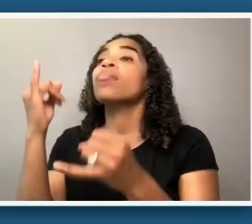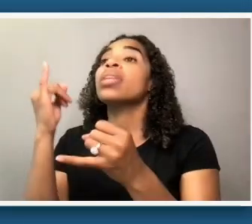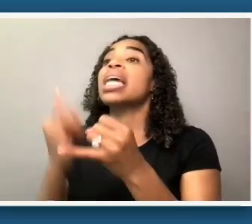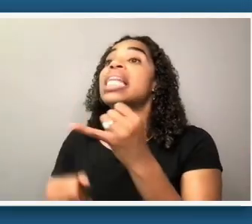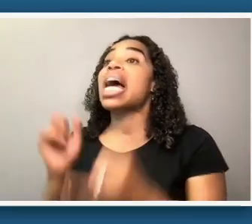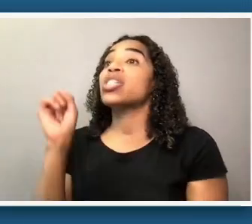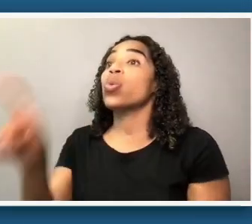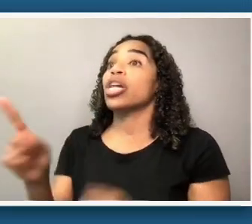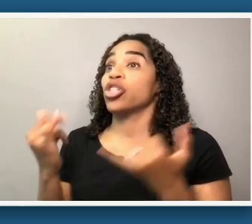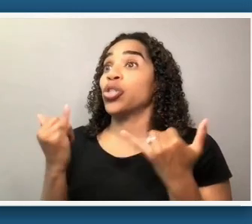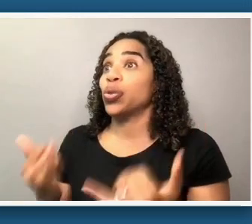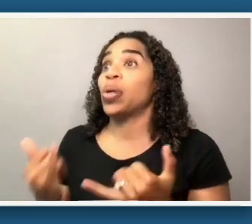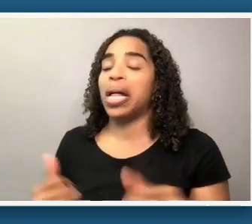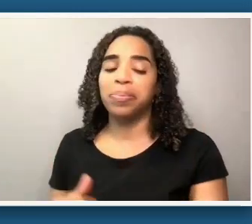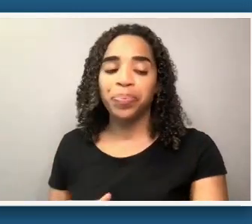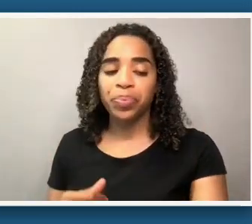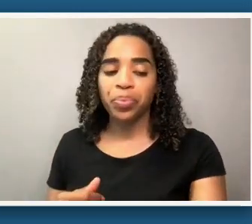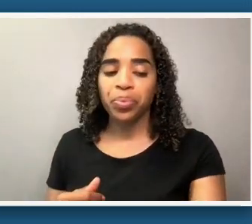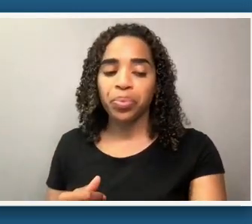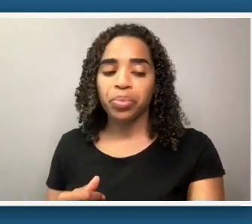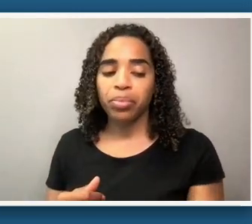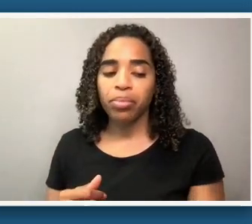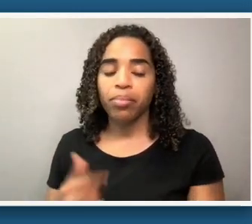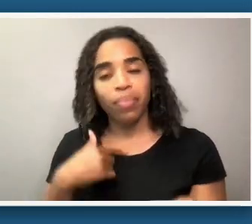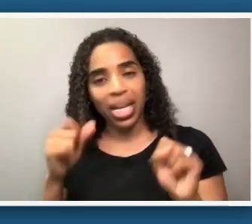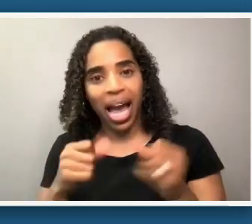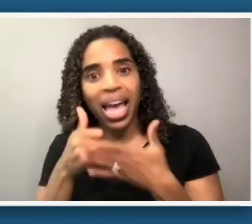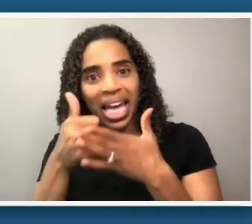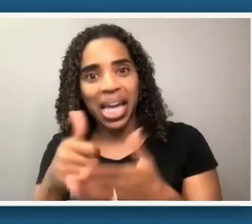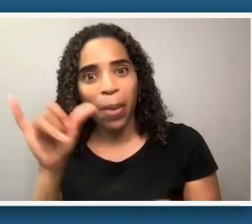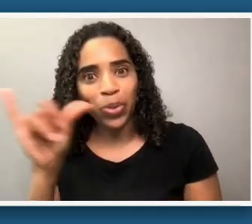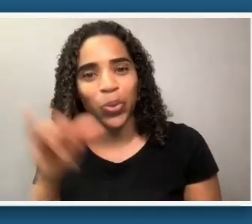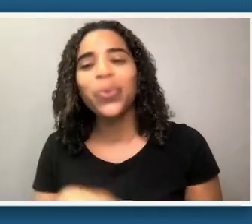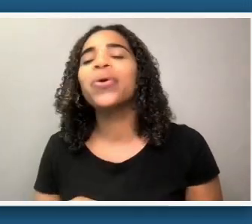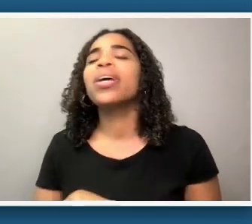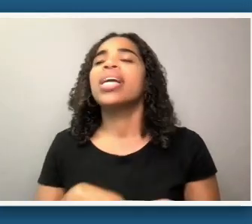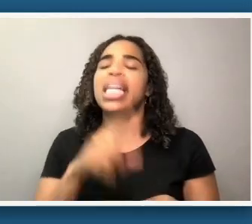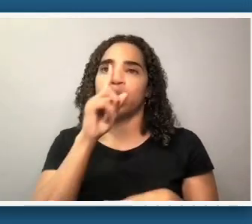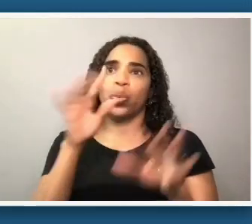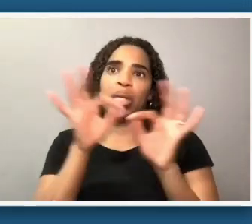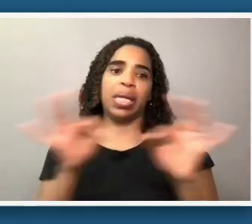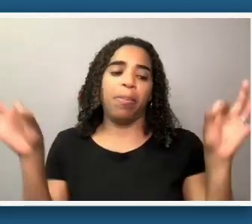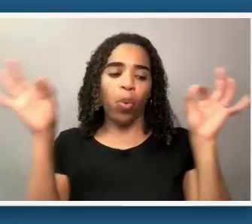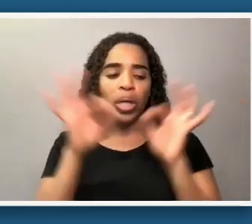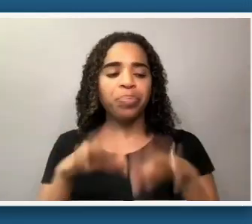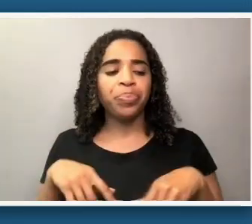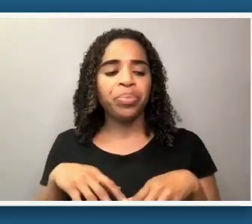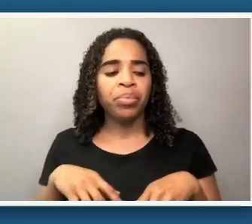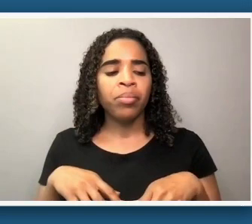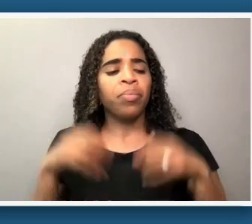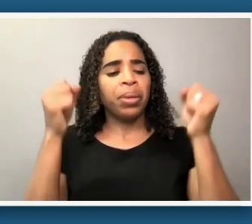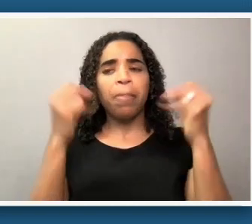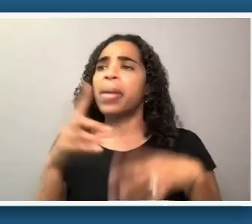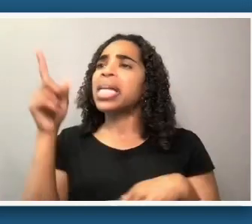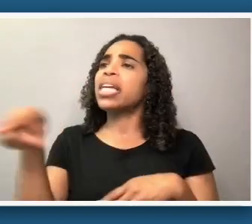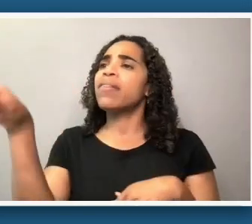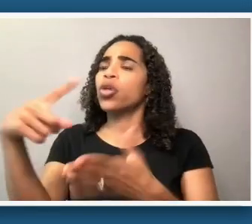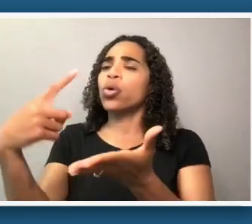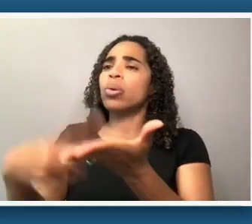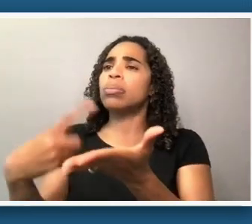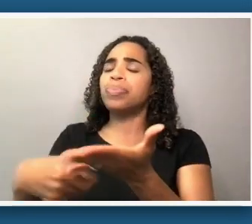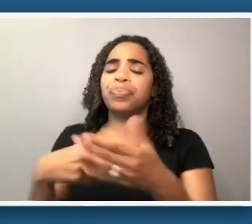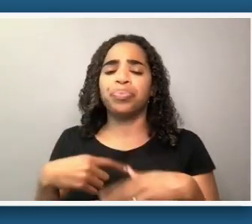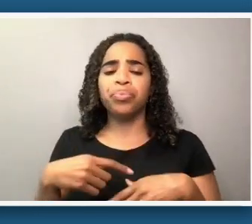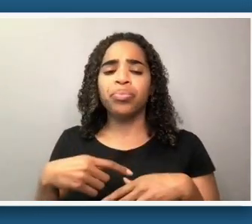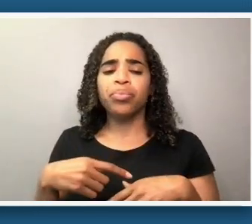we'll answer during this program is one that I can help with, and I think it's really important to address since so many of you talked about it. The question is,